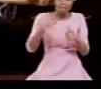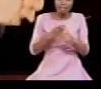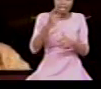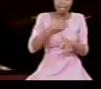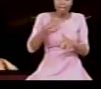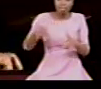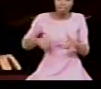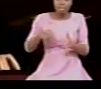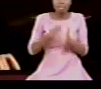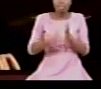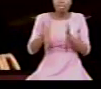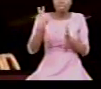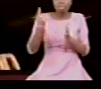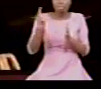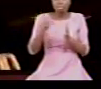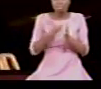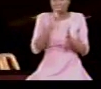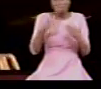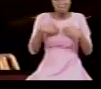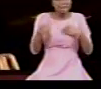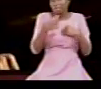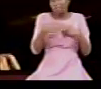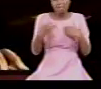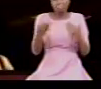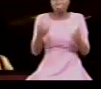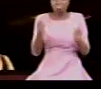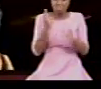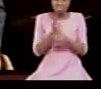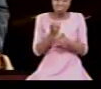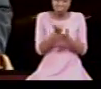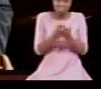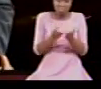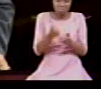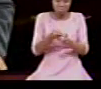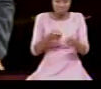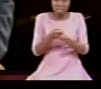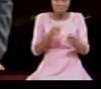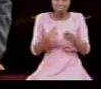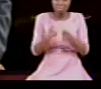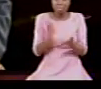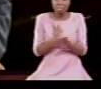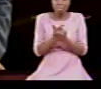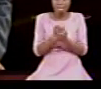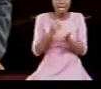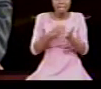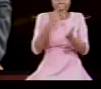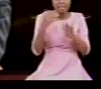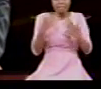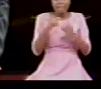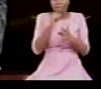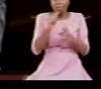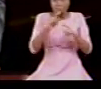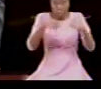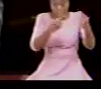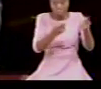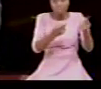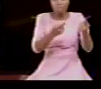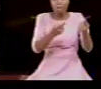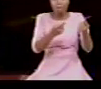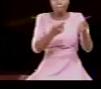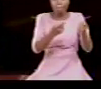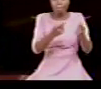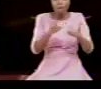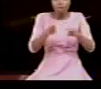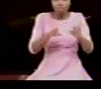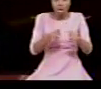have anything. Just to cook with some sticks and die. But he said, fear not. Go, do as